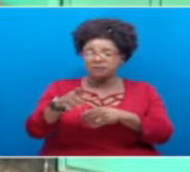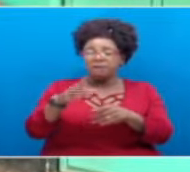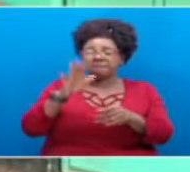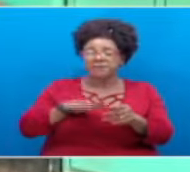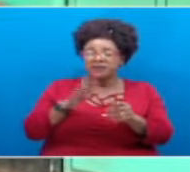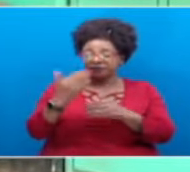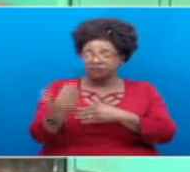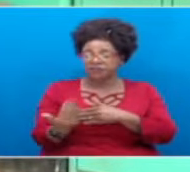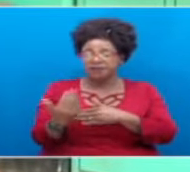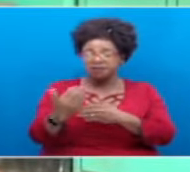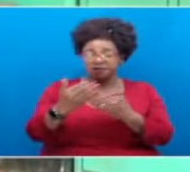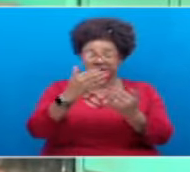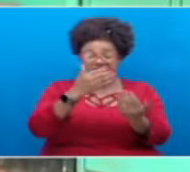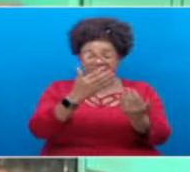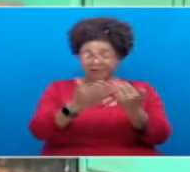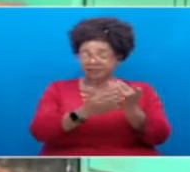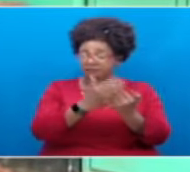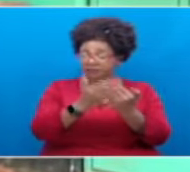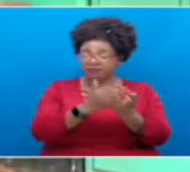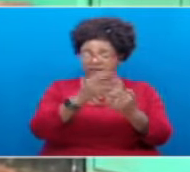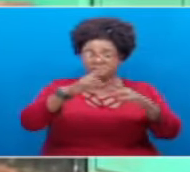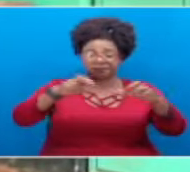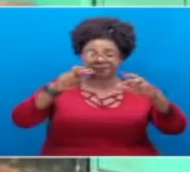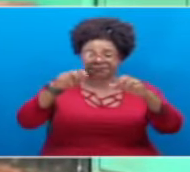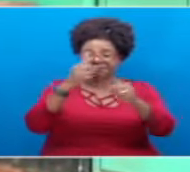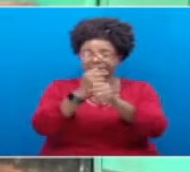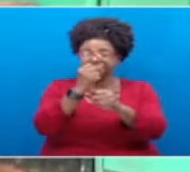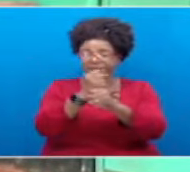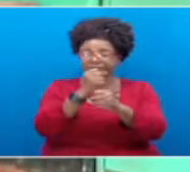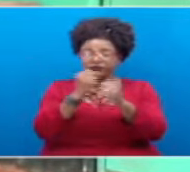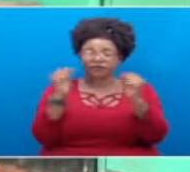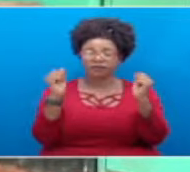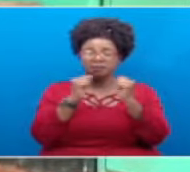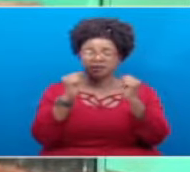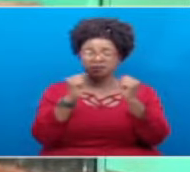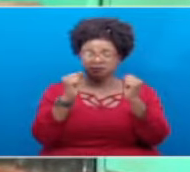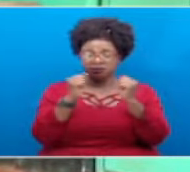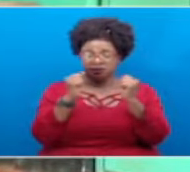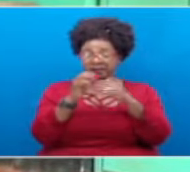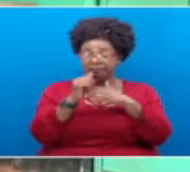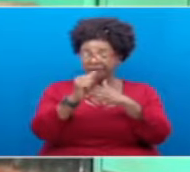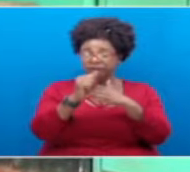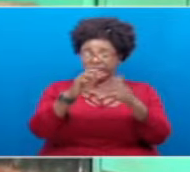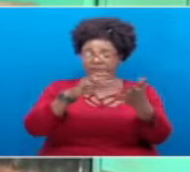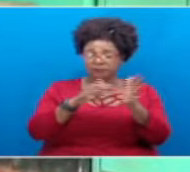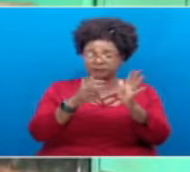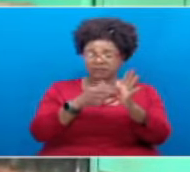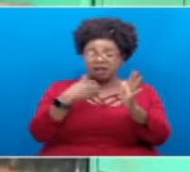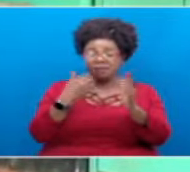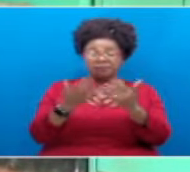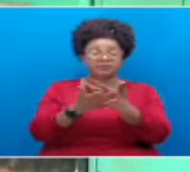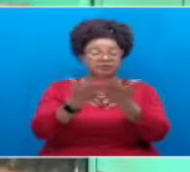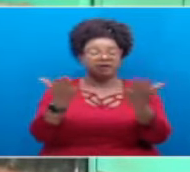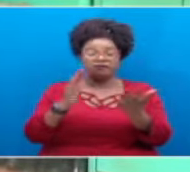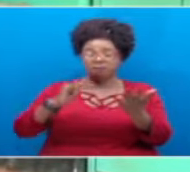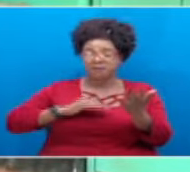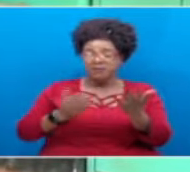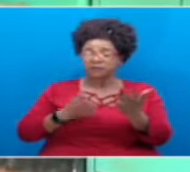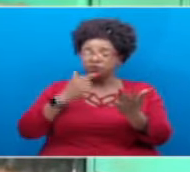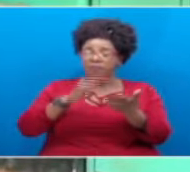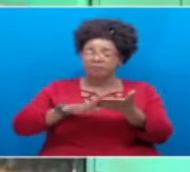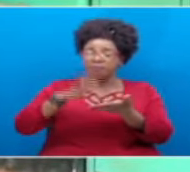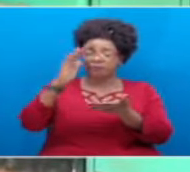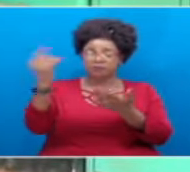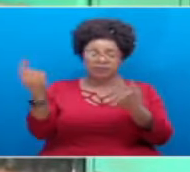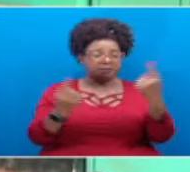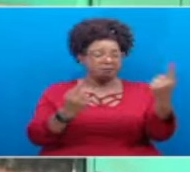Clinic, is where researchers who have been conducting the malaria vaccine pilot project have been scouting for mothers, who most of them are coming in with their children